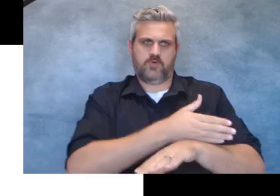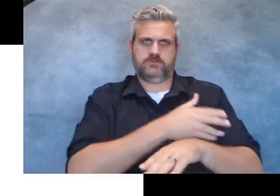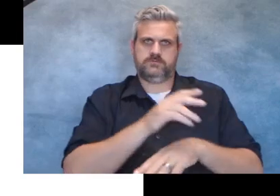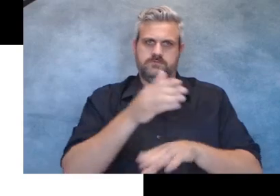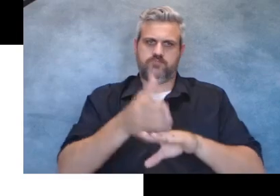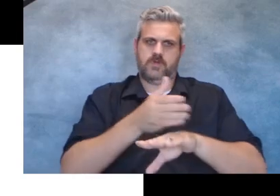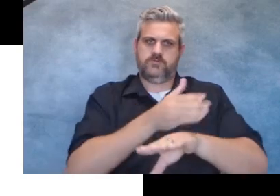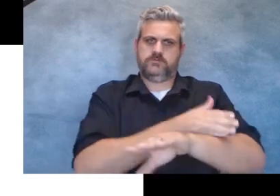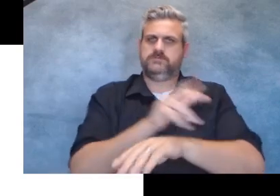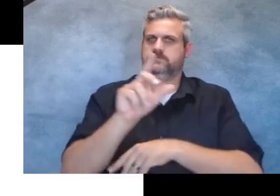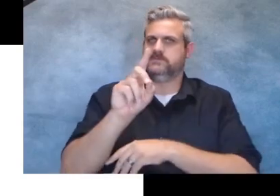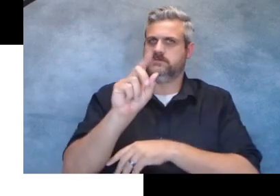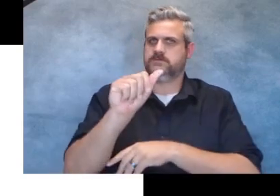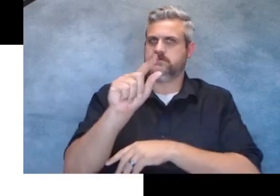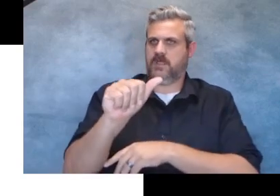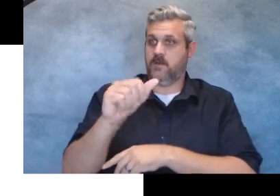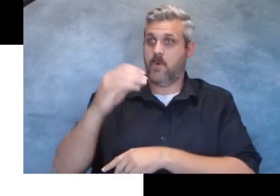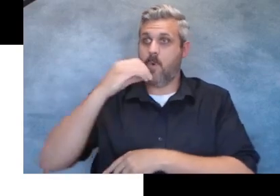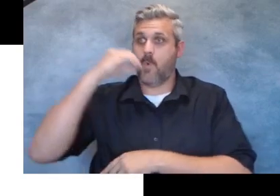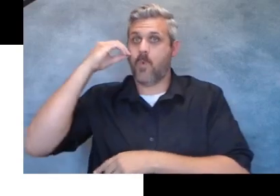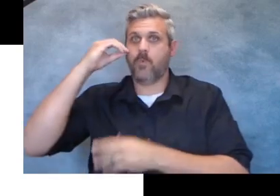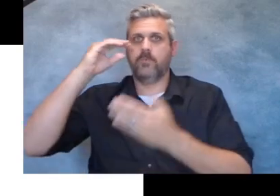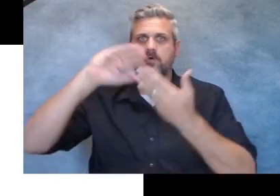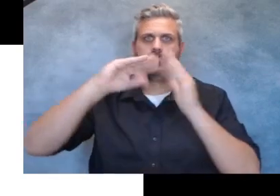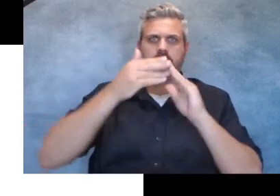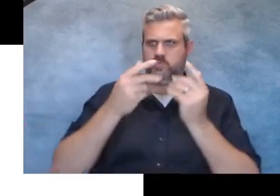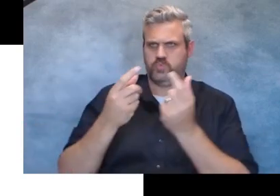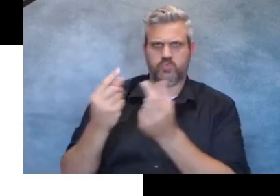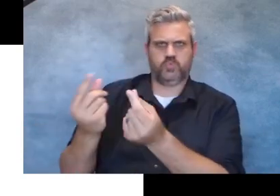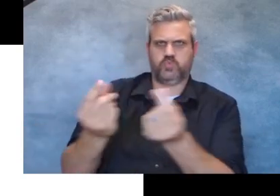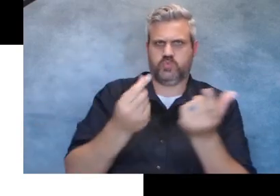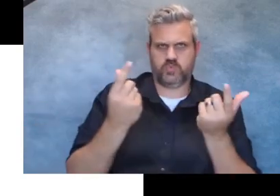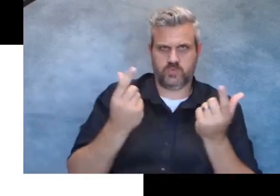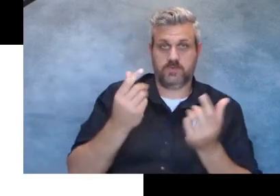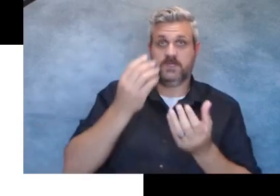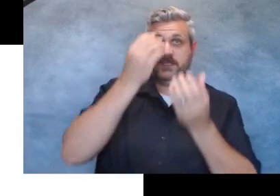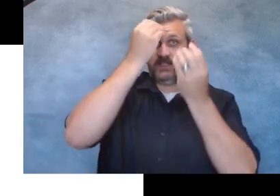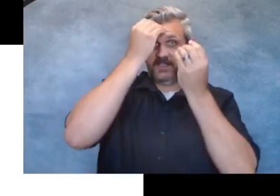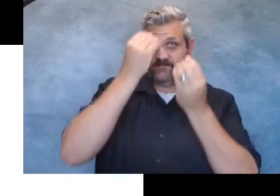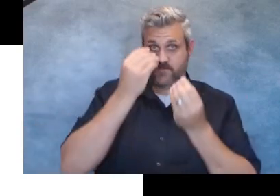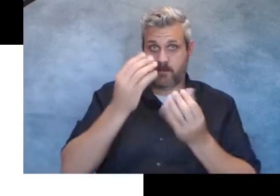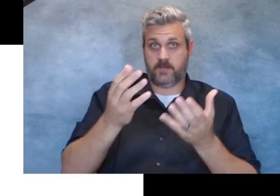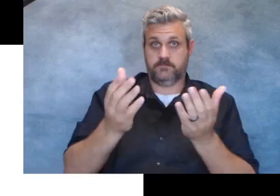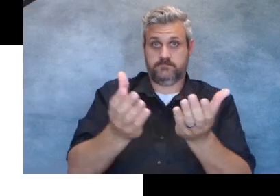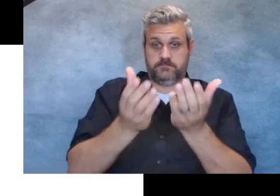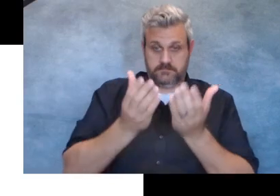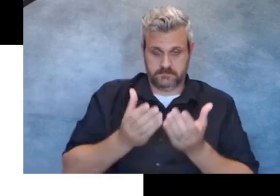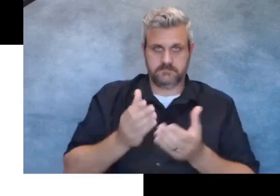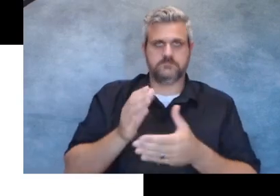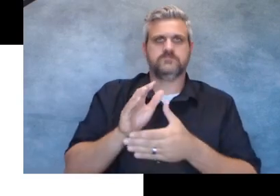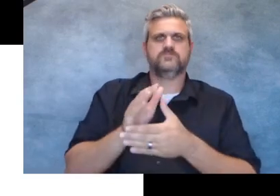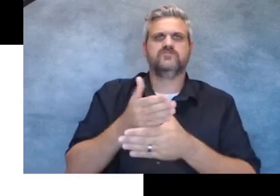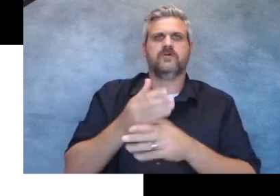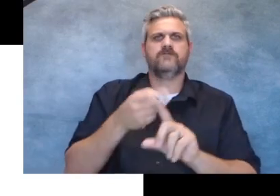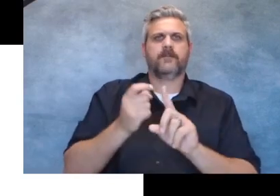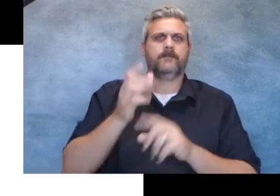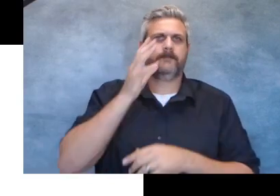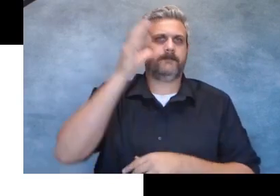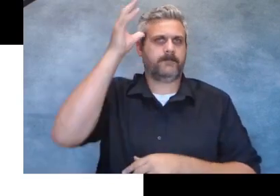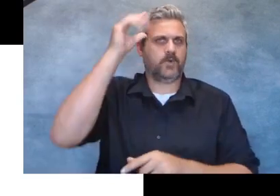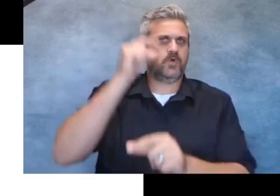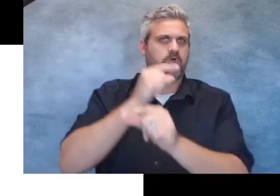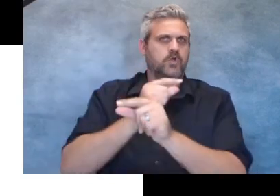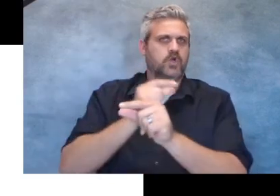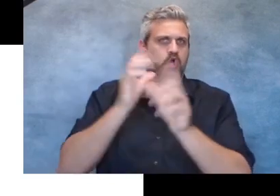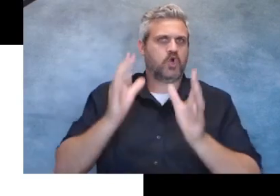he performs in the home and community settings. This information is shared by the parents or